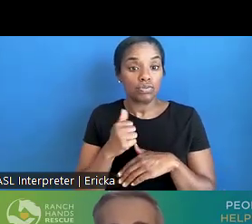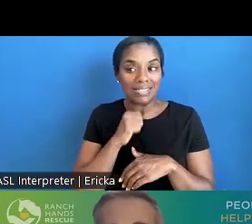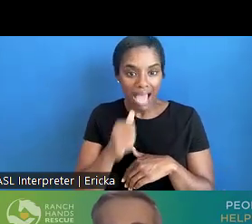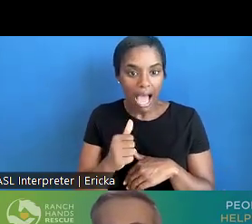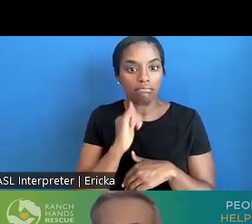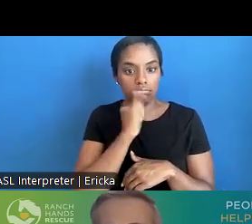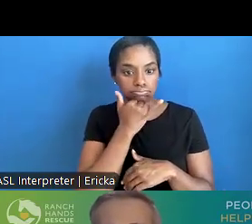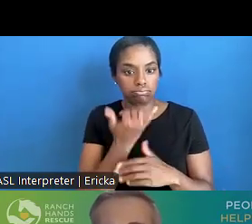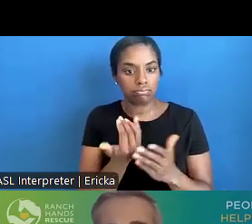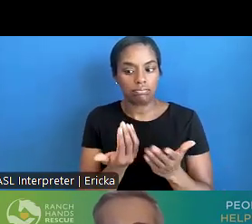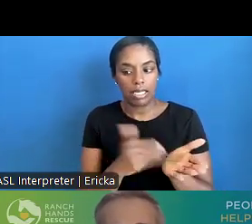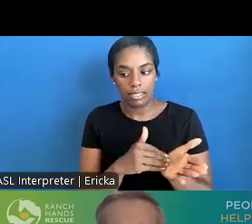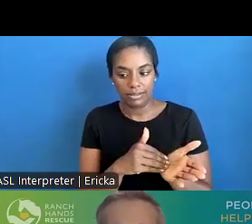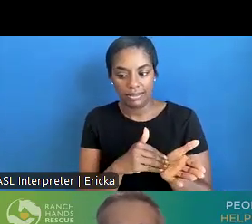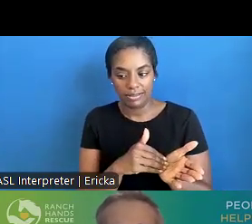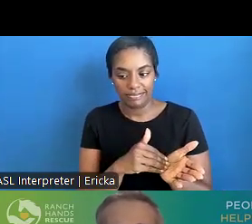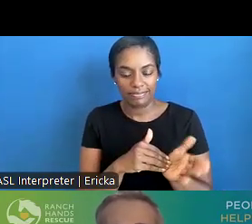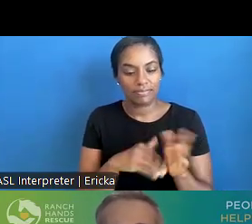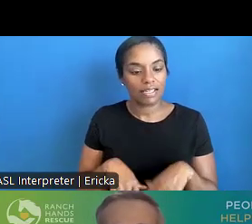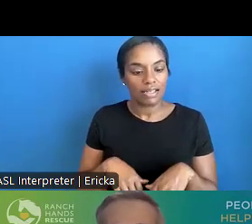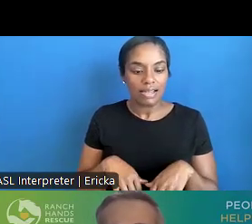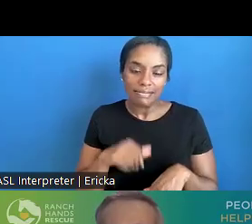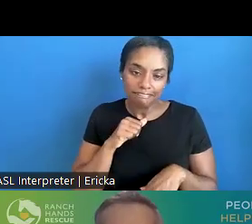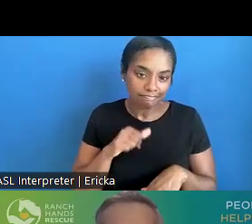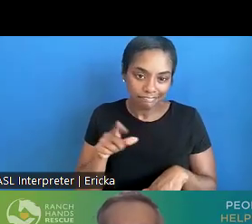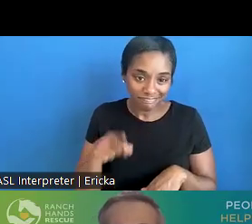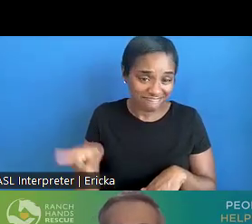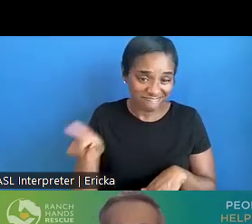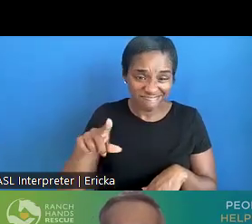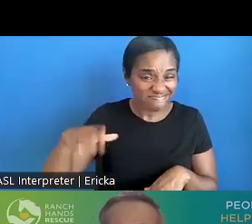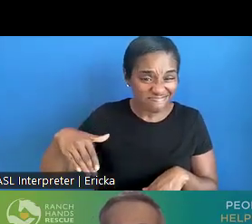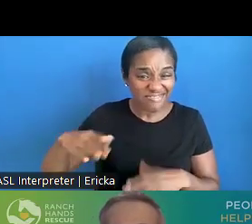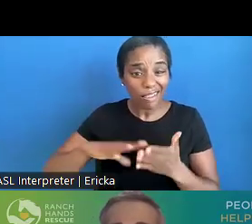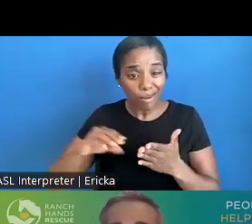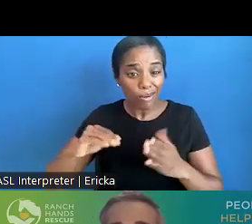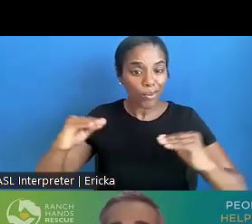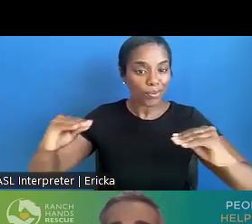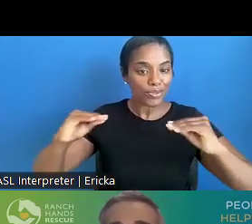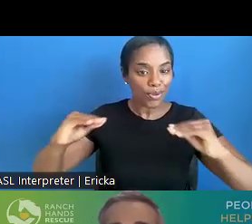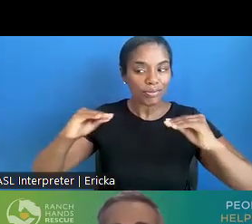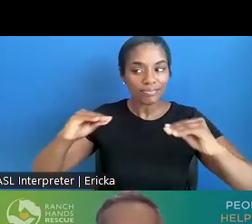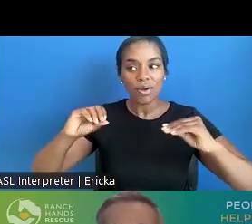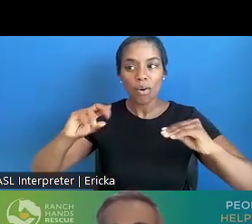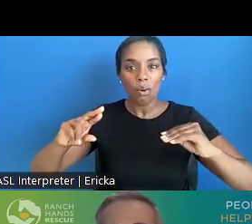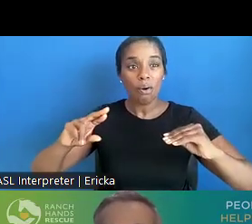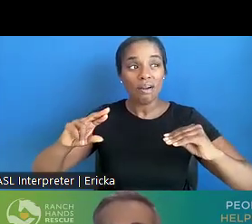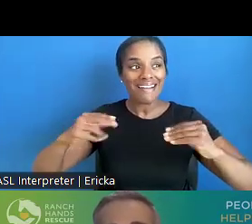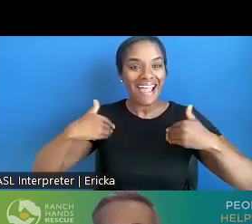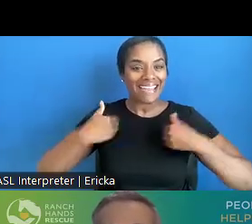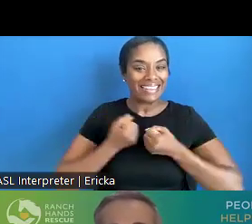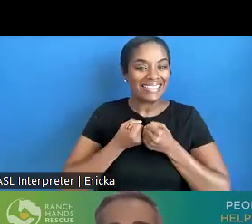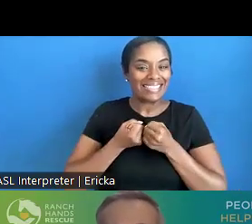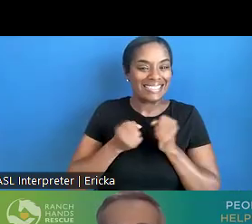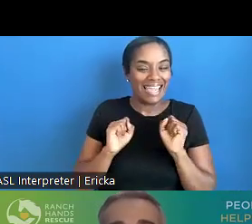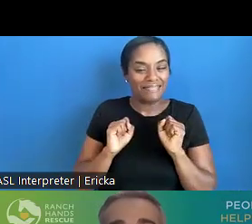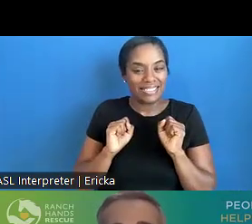So, but it's not something they've learned, right? It's not something that they've been taught or that they've had the safety net to make the mistakes